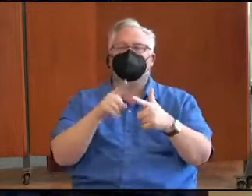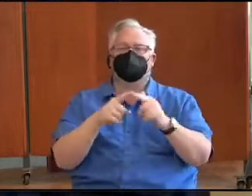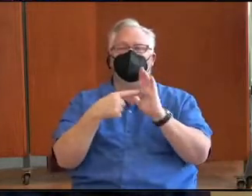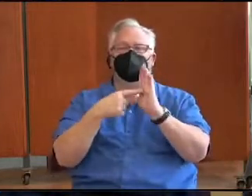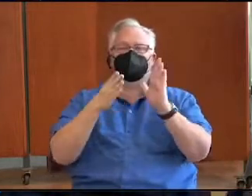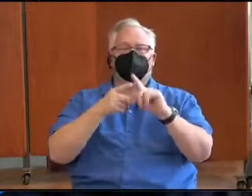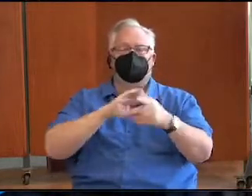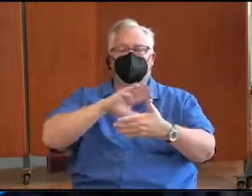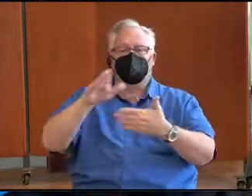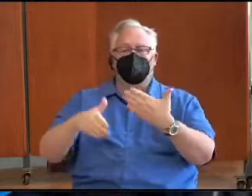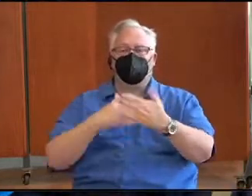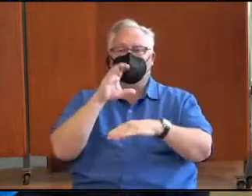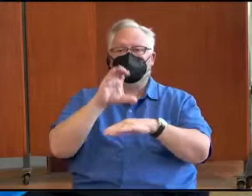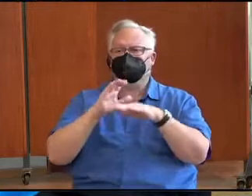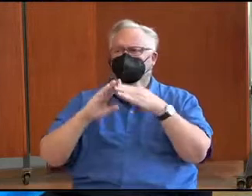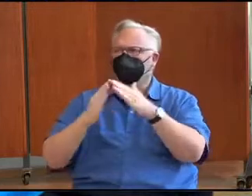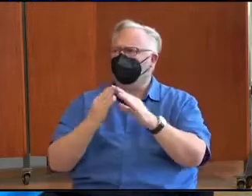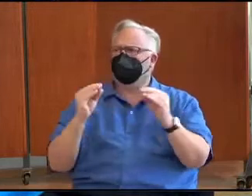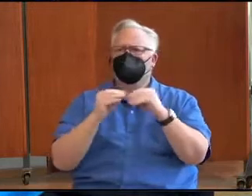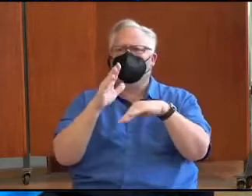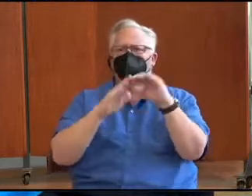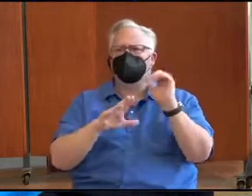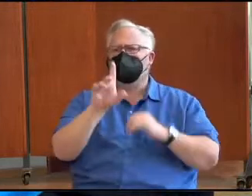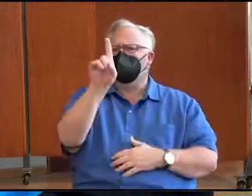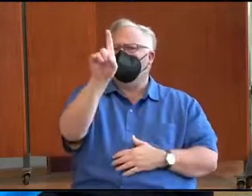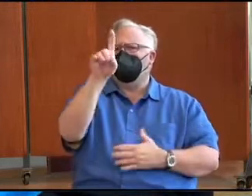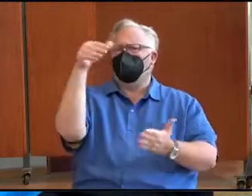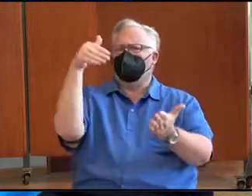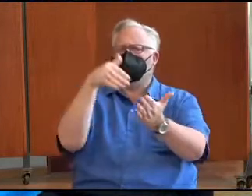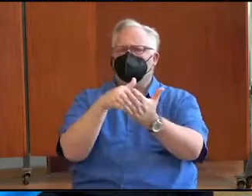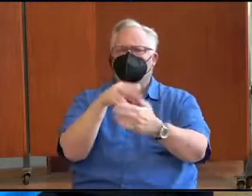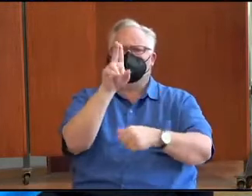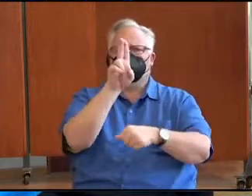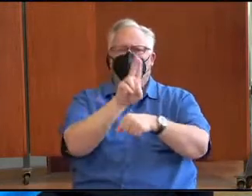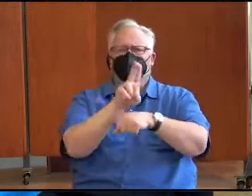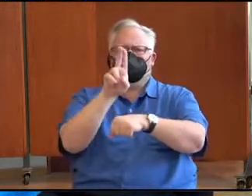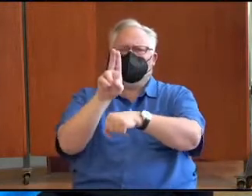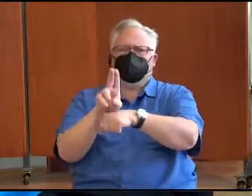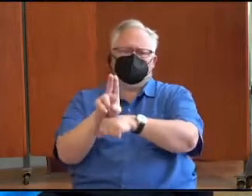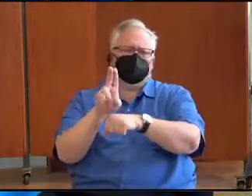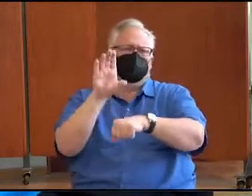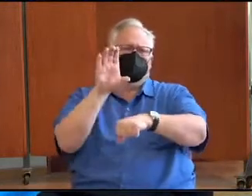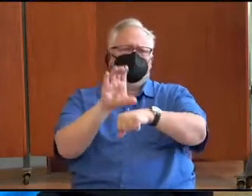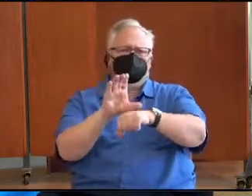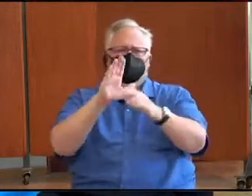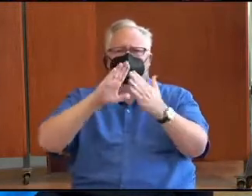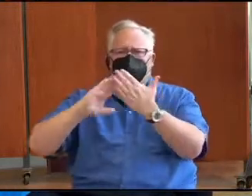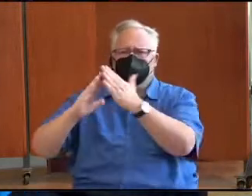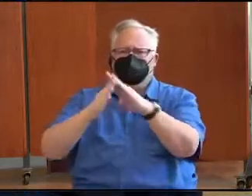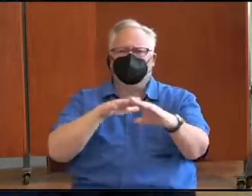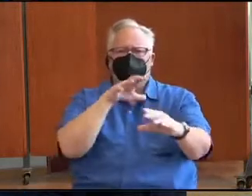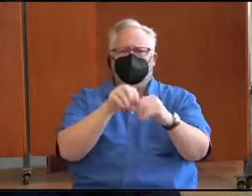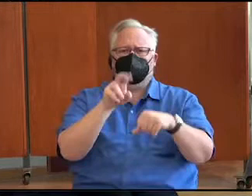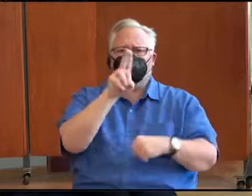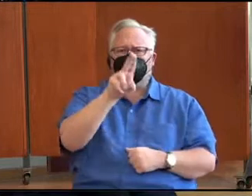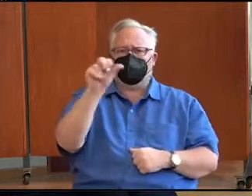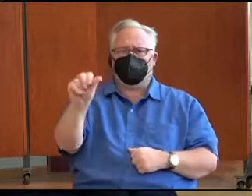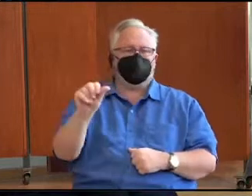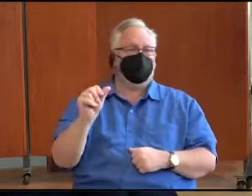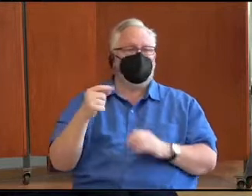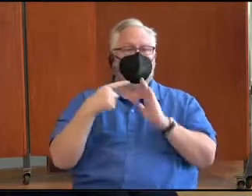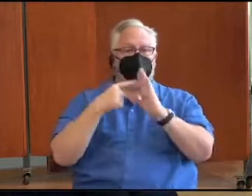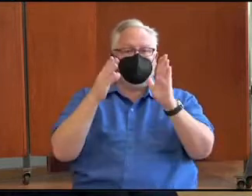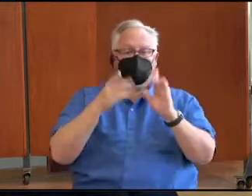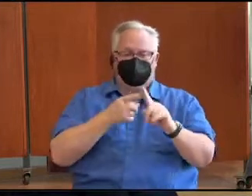of our congregations, and there are over 1,000 Unitarian Universalist congregations across our association, delegates from all